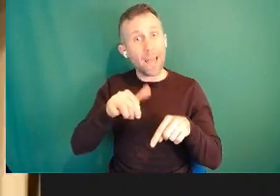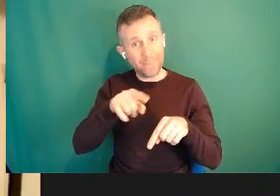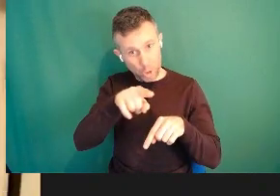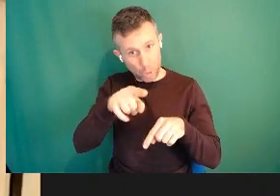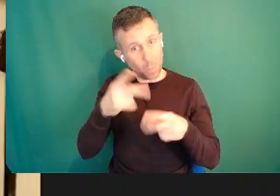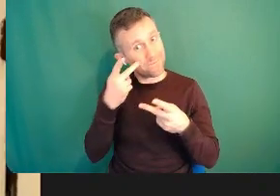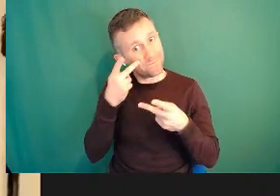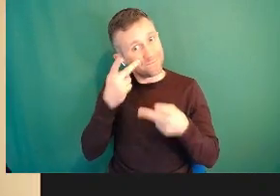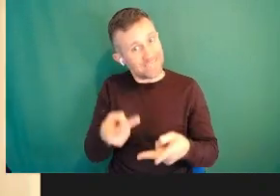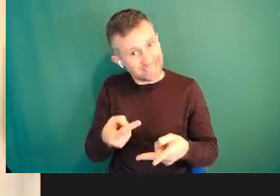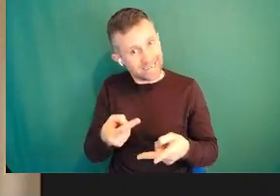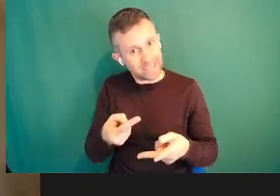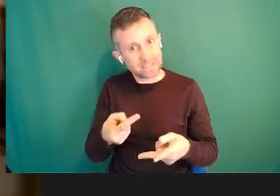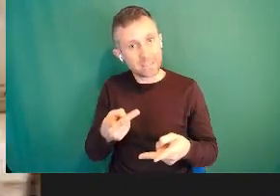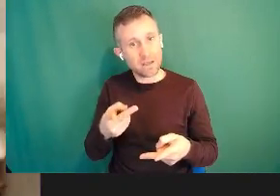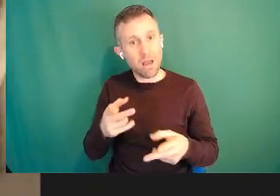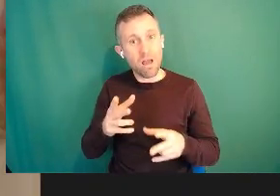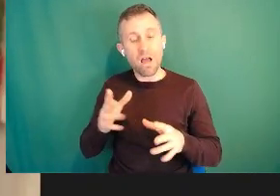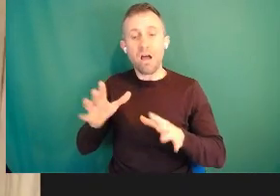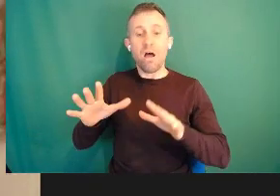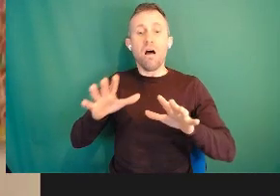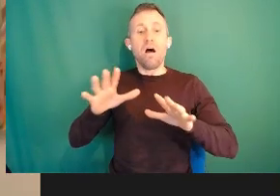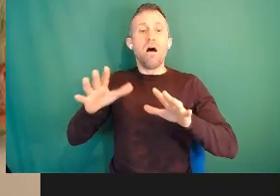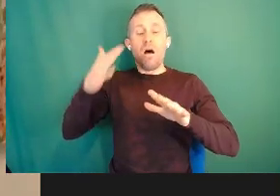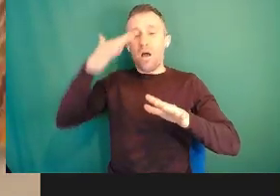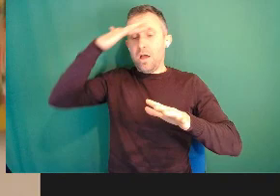then they can go and visit our quiet room.